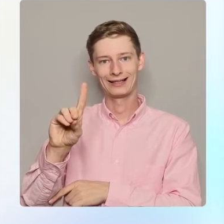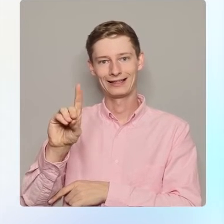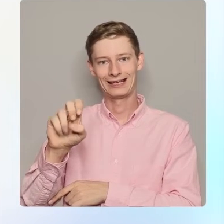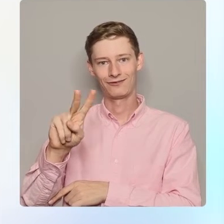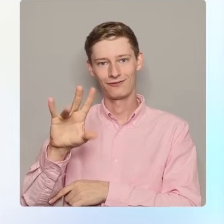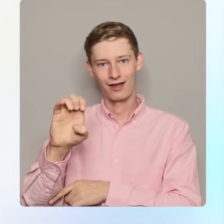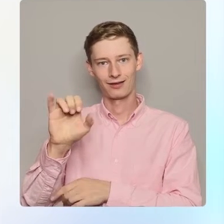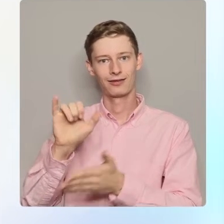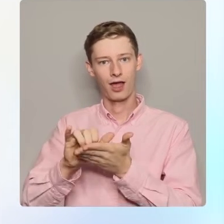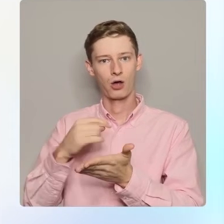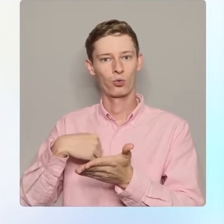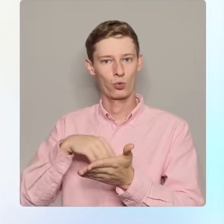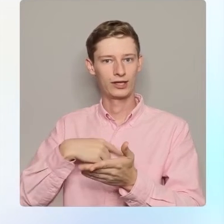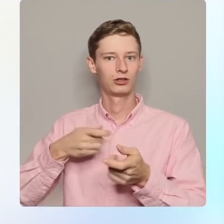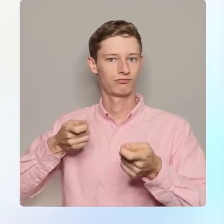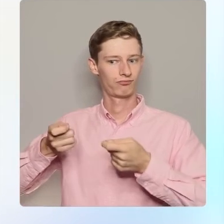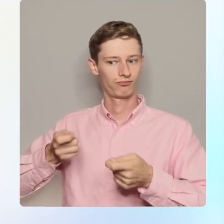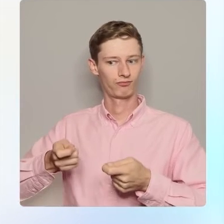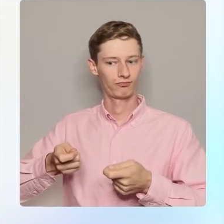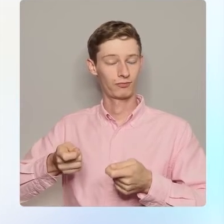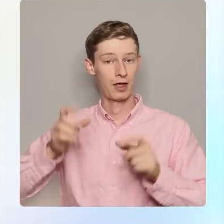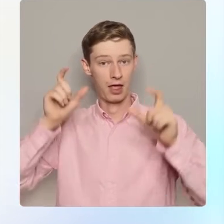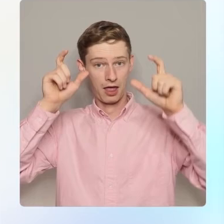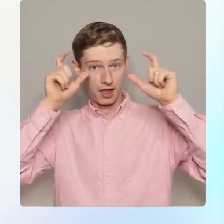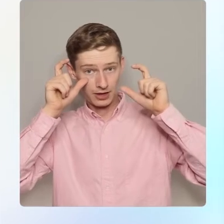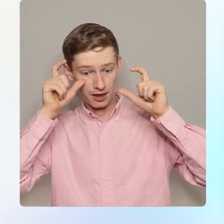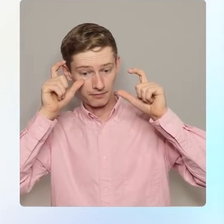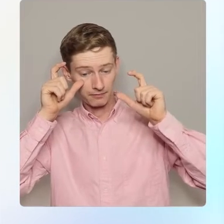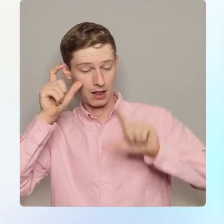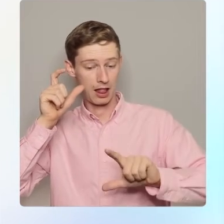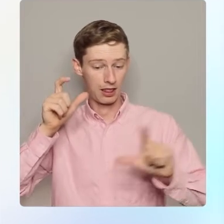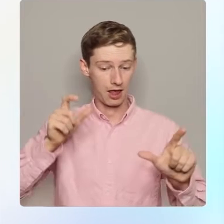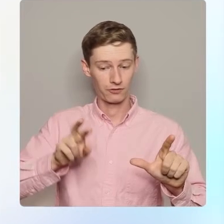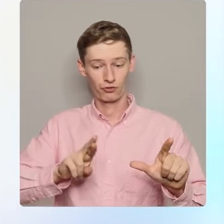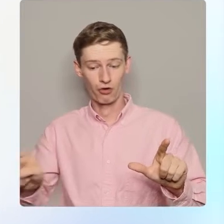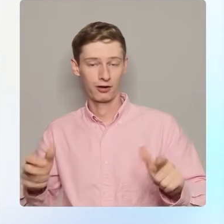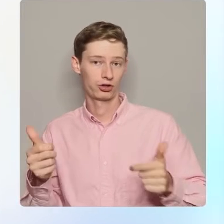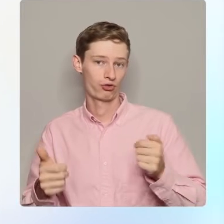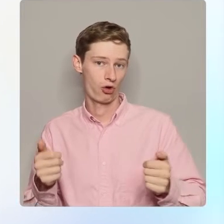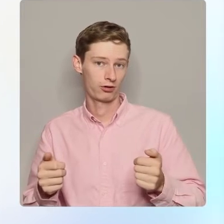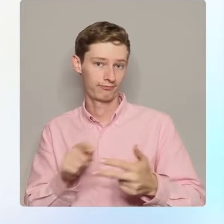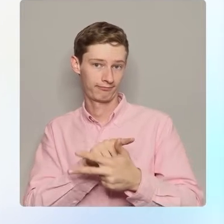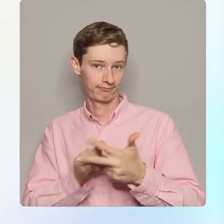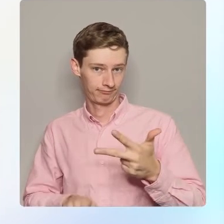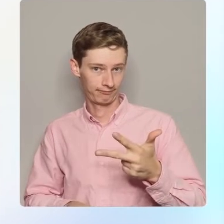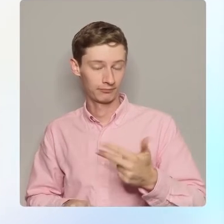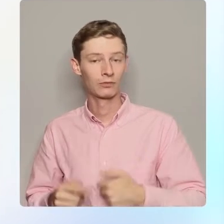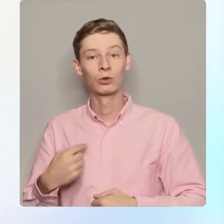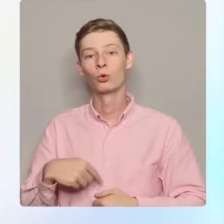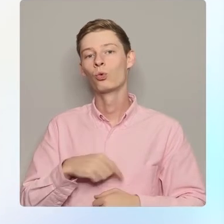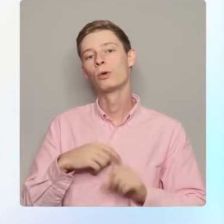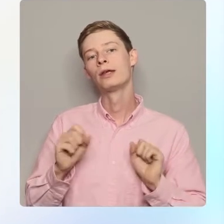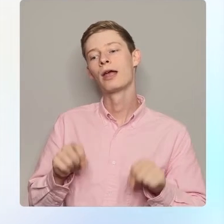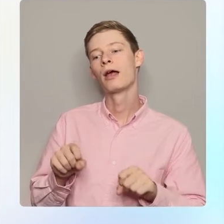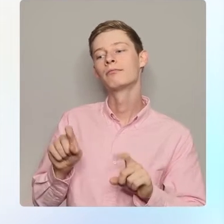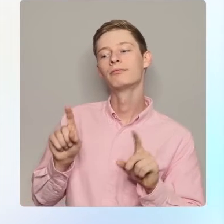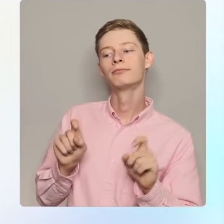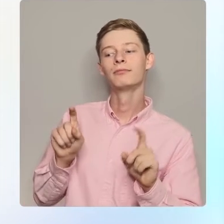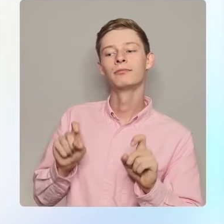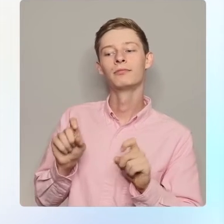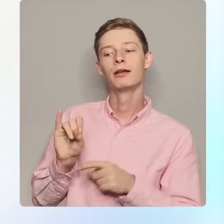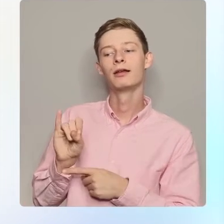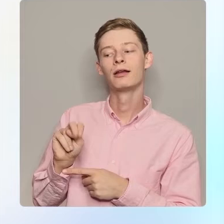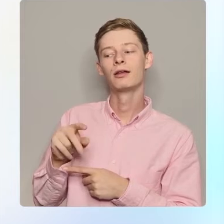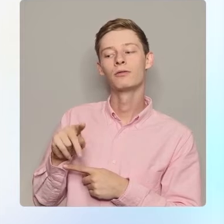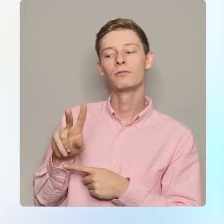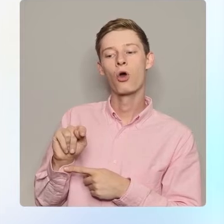is still under development, so it can change before release. The window on the right shows the active